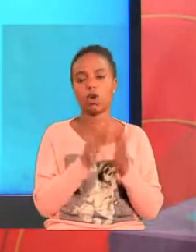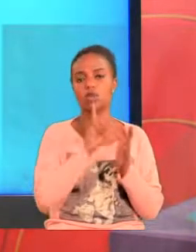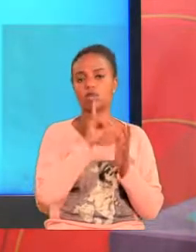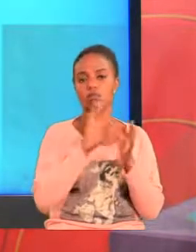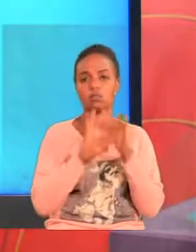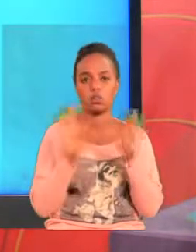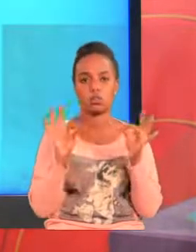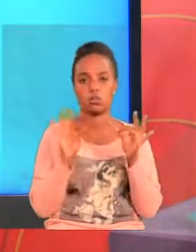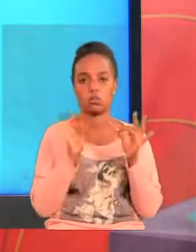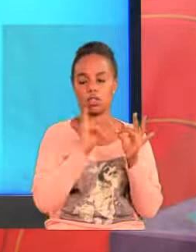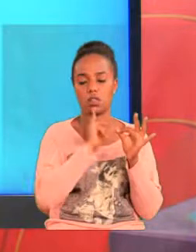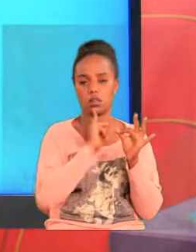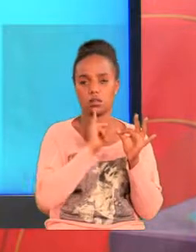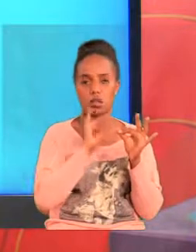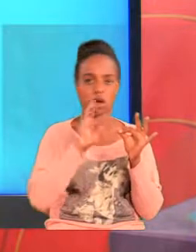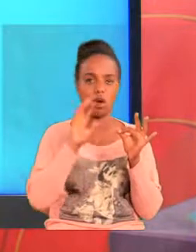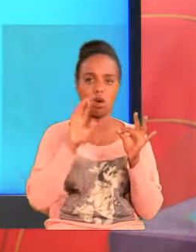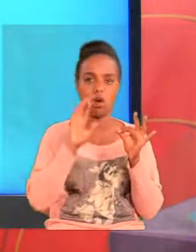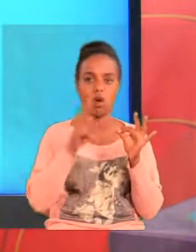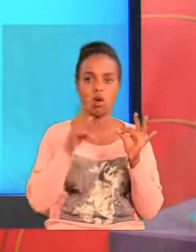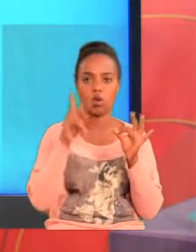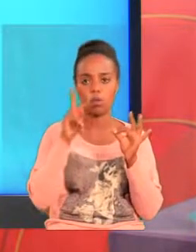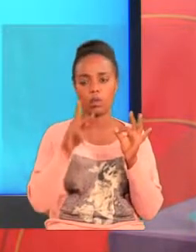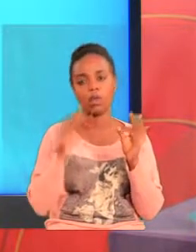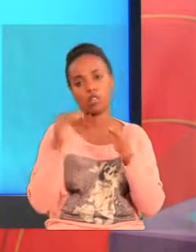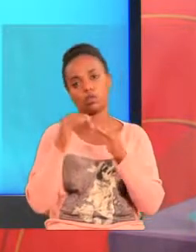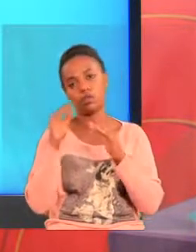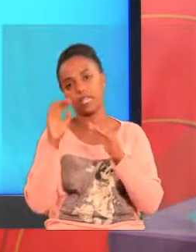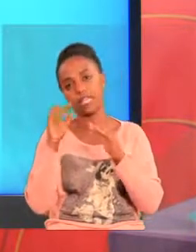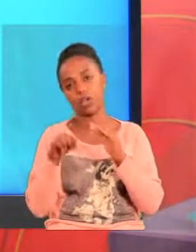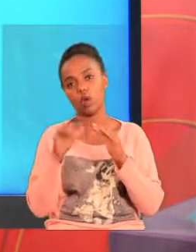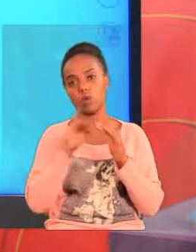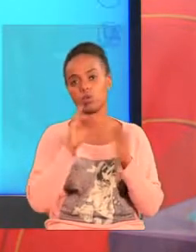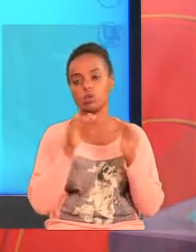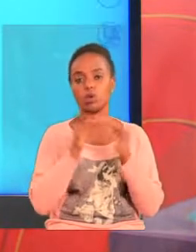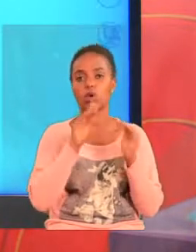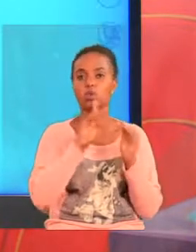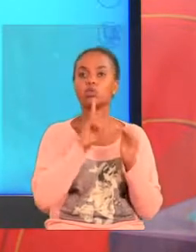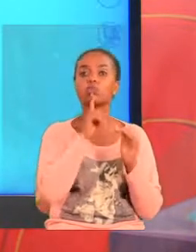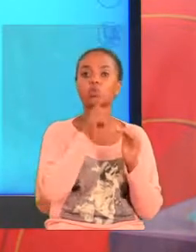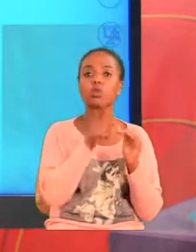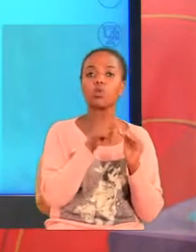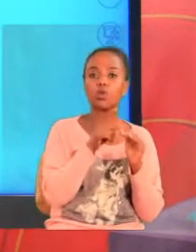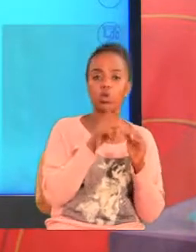statement or P by implies Q is true. Therefore, we have P true here,